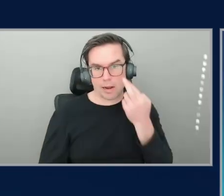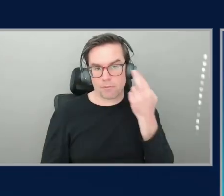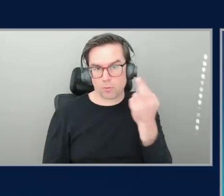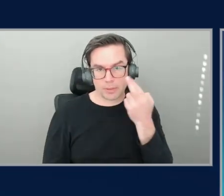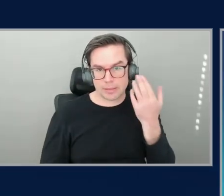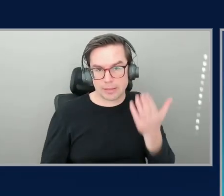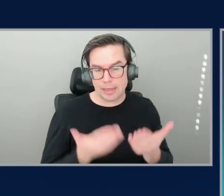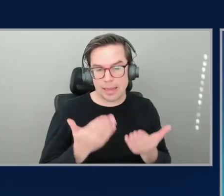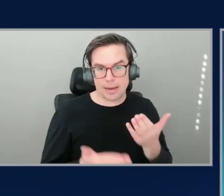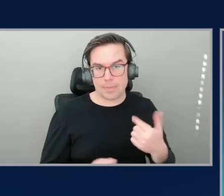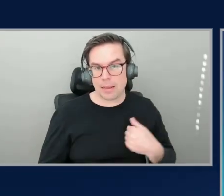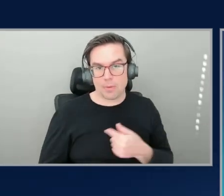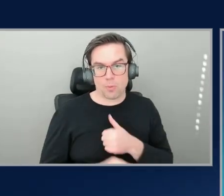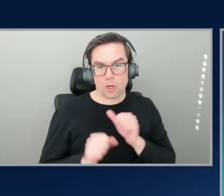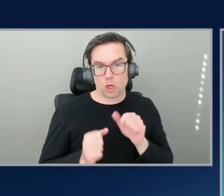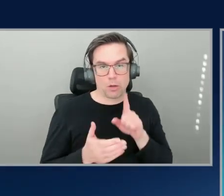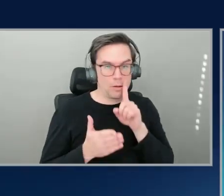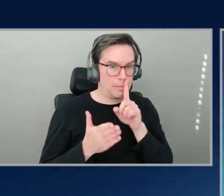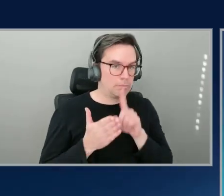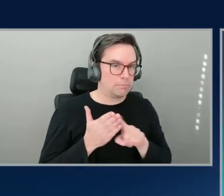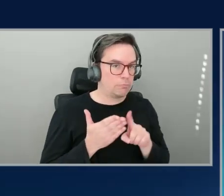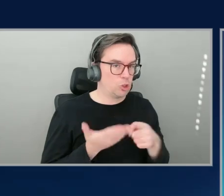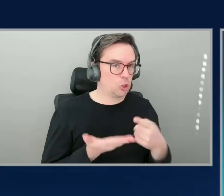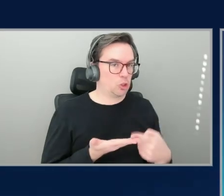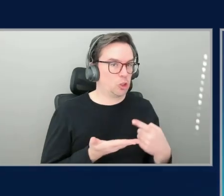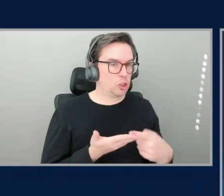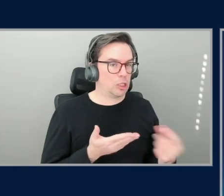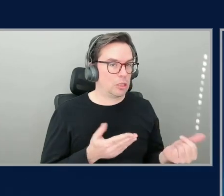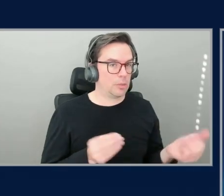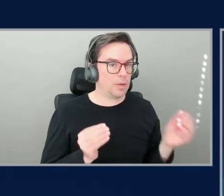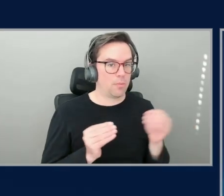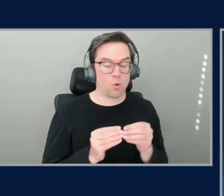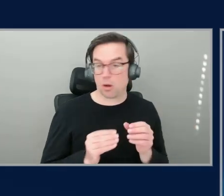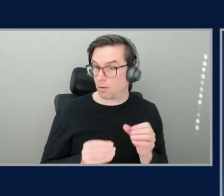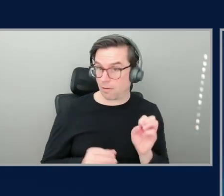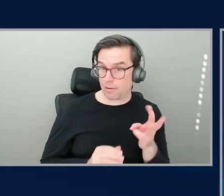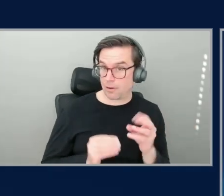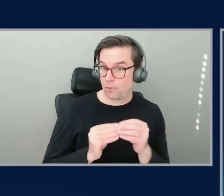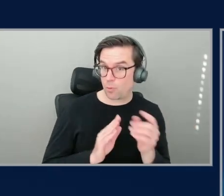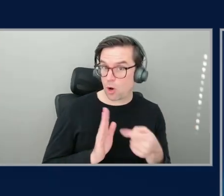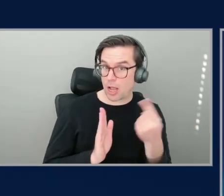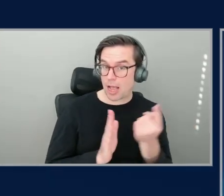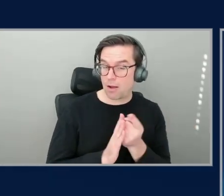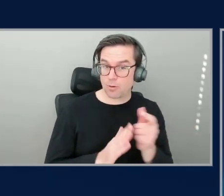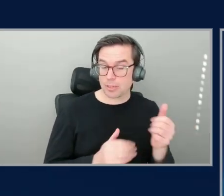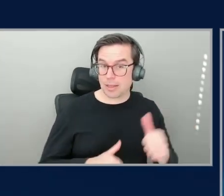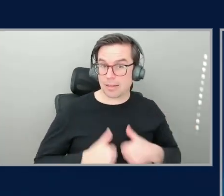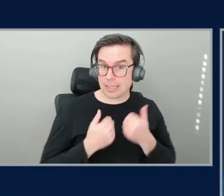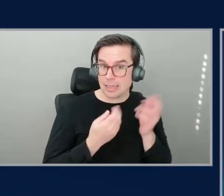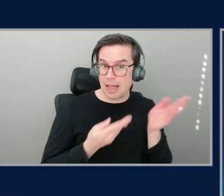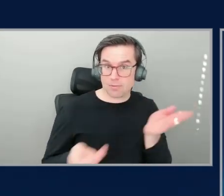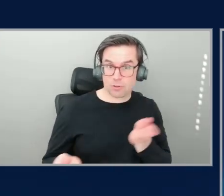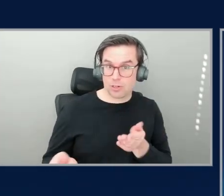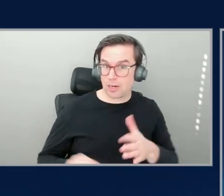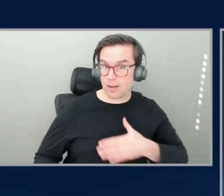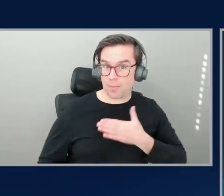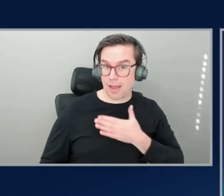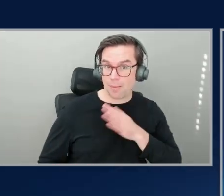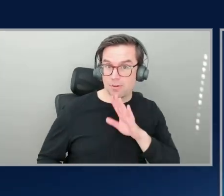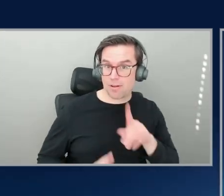those. Give us a couple more hours on this live stream. Right, I figured not to ask that because I don't want to. We have 8 minutes or